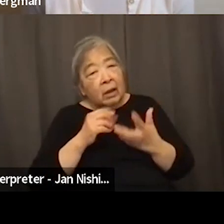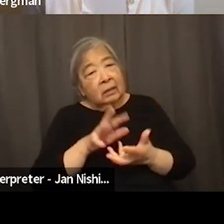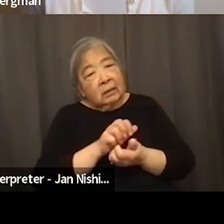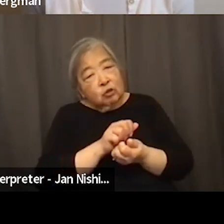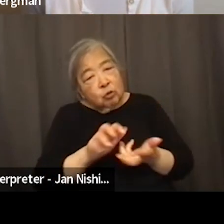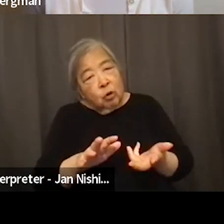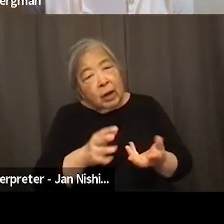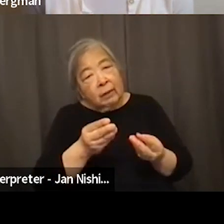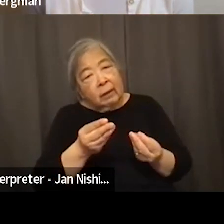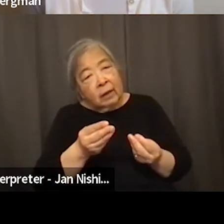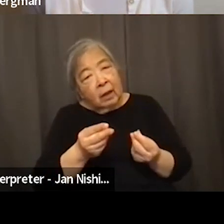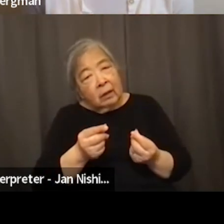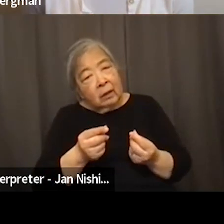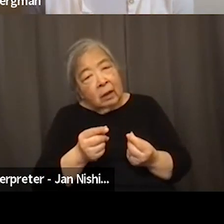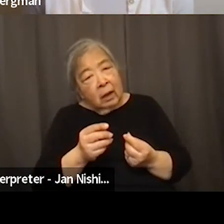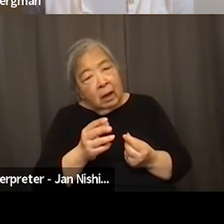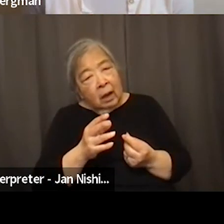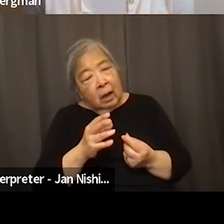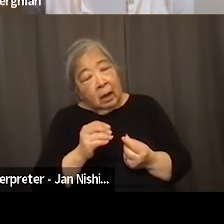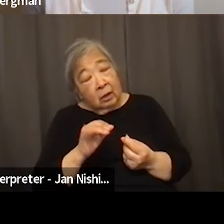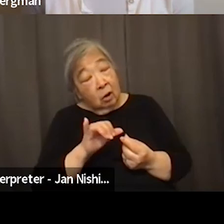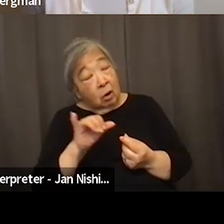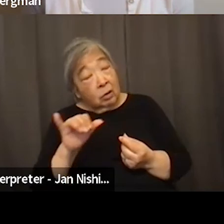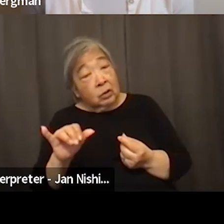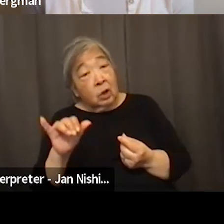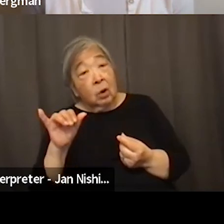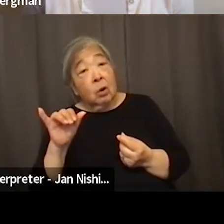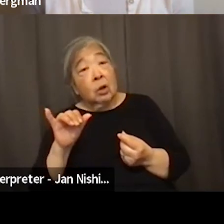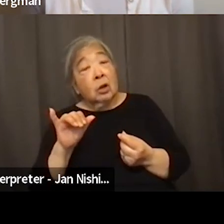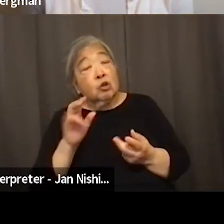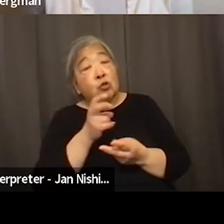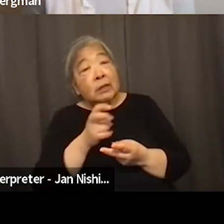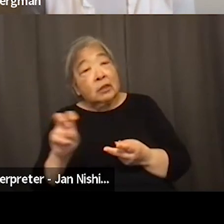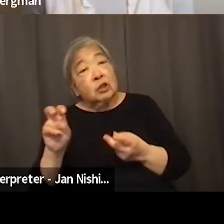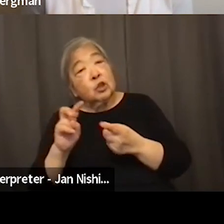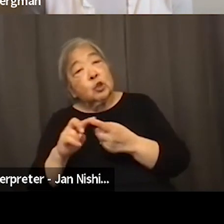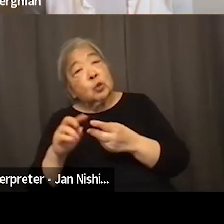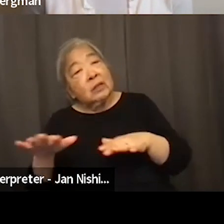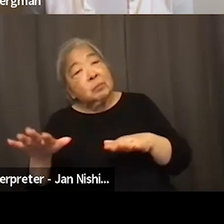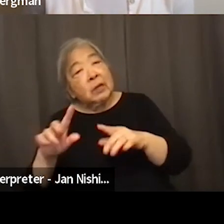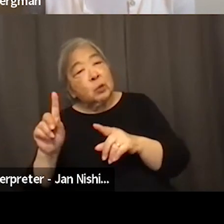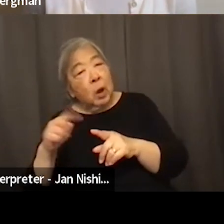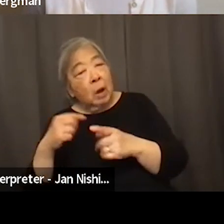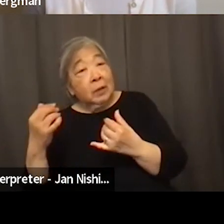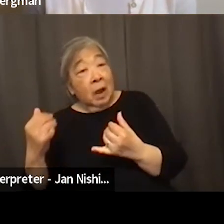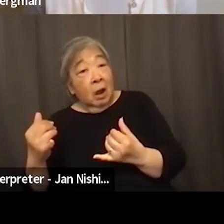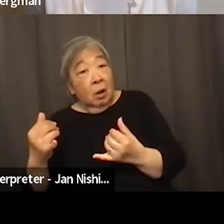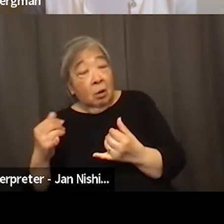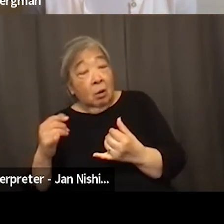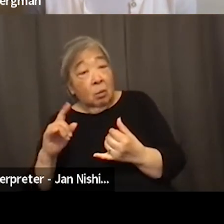land. And also like being able, transitioning into a space where I'm currently at is in Tewa